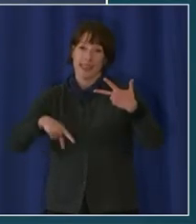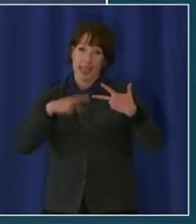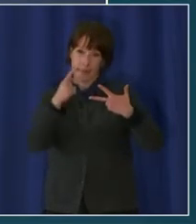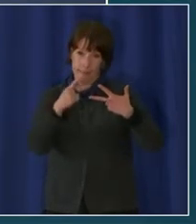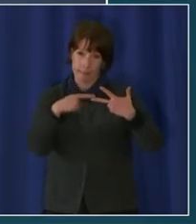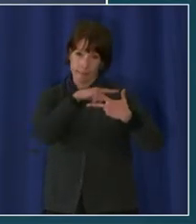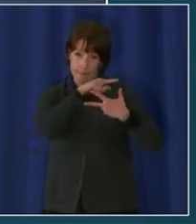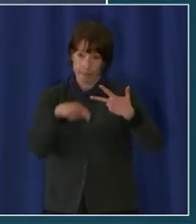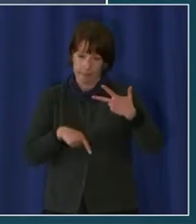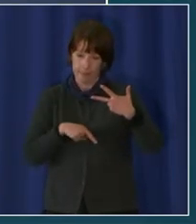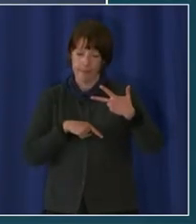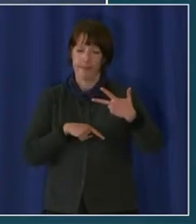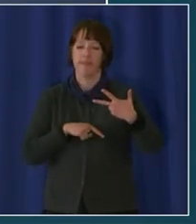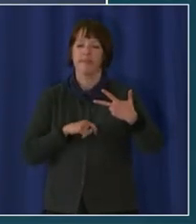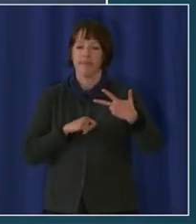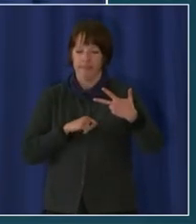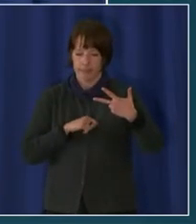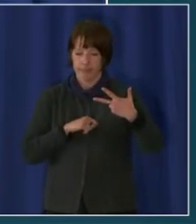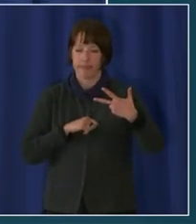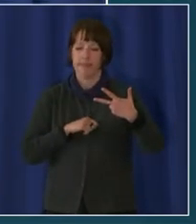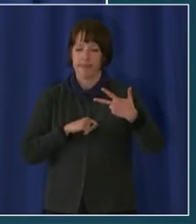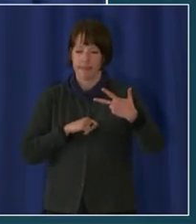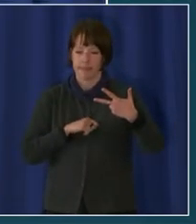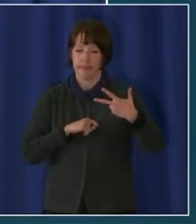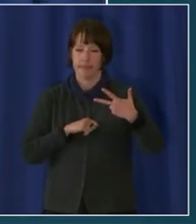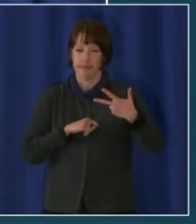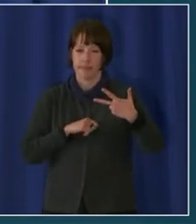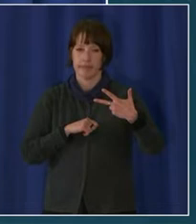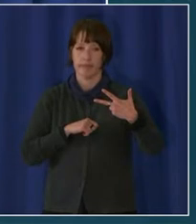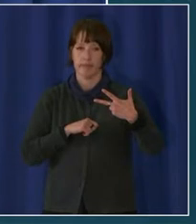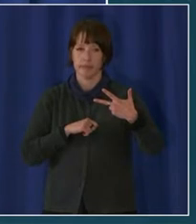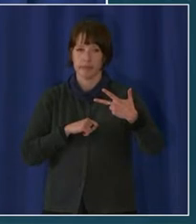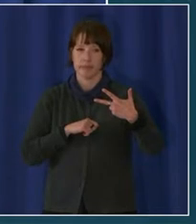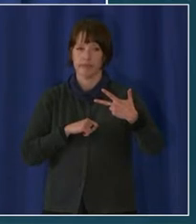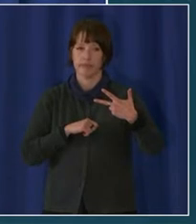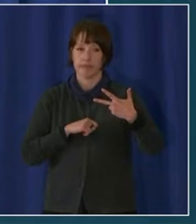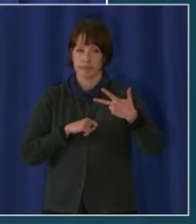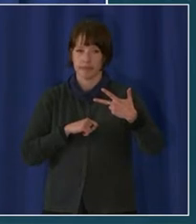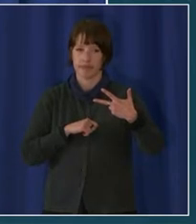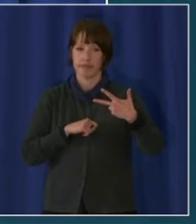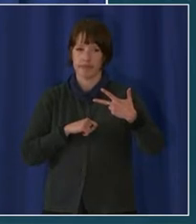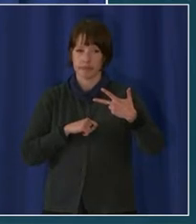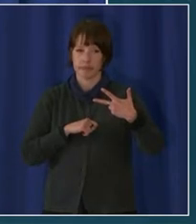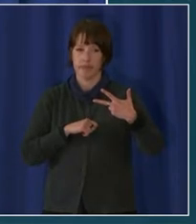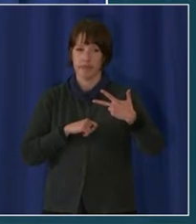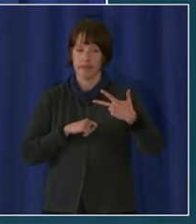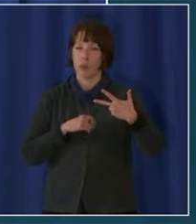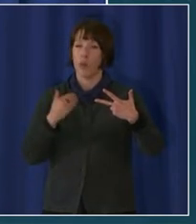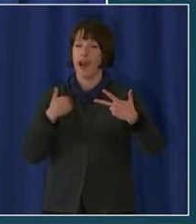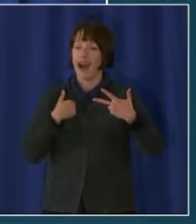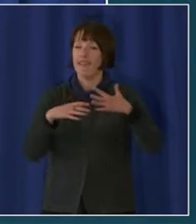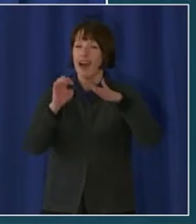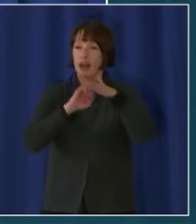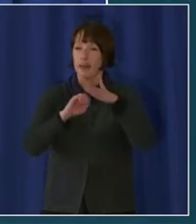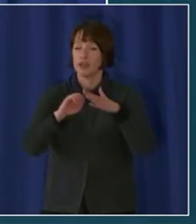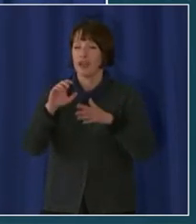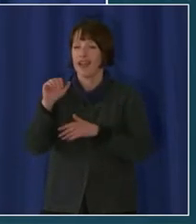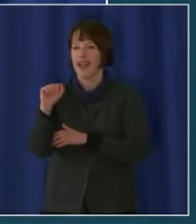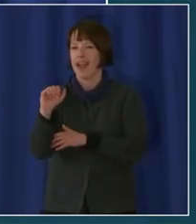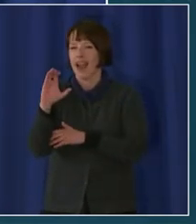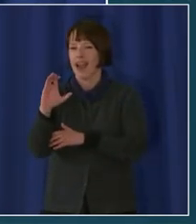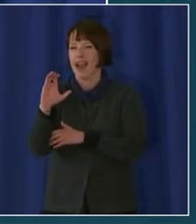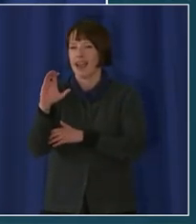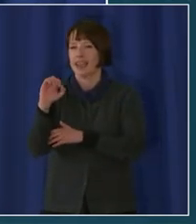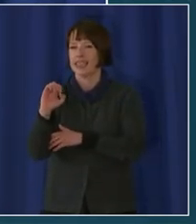programming available this summer for elementary students. I'll talk a little bit about our elementary acceleration programming, and